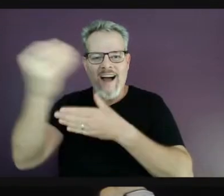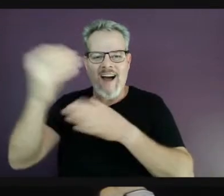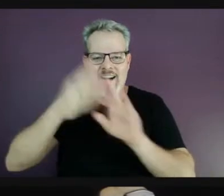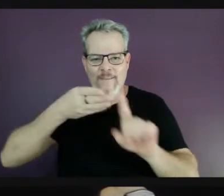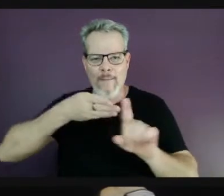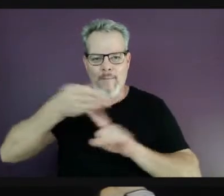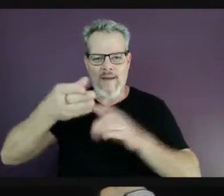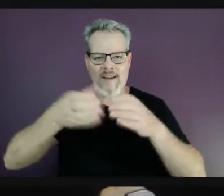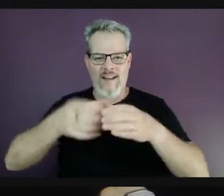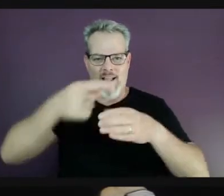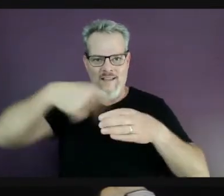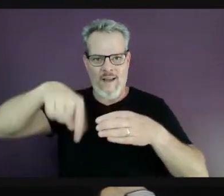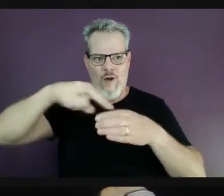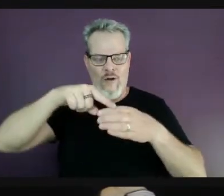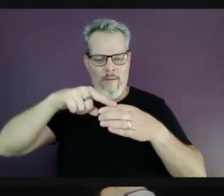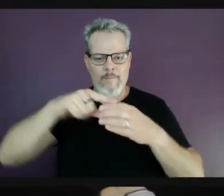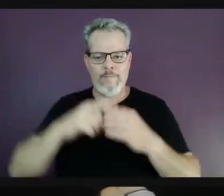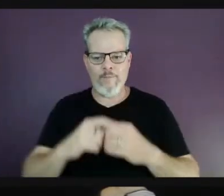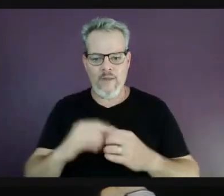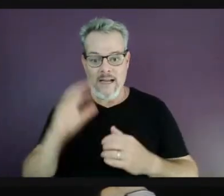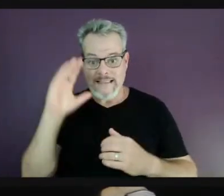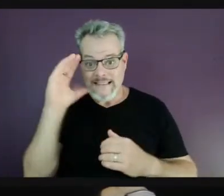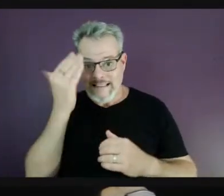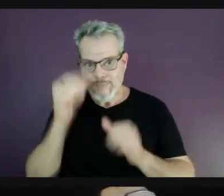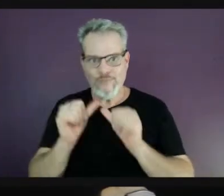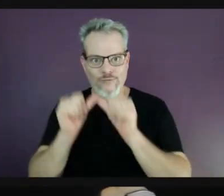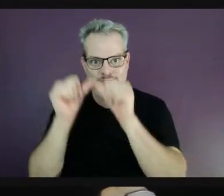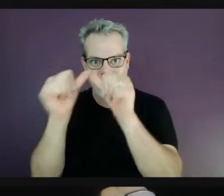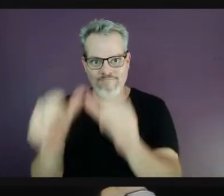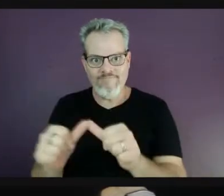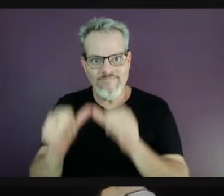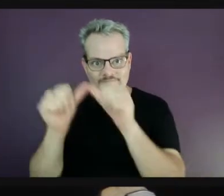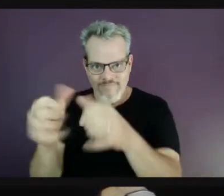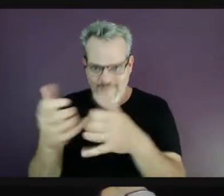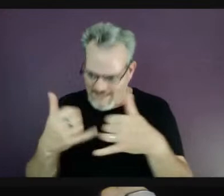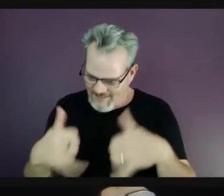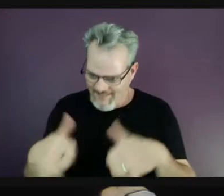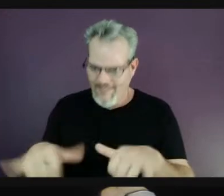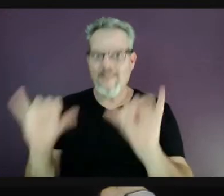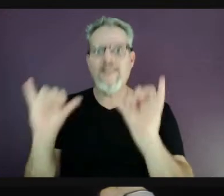and seems to still be ongoing through the various monitoring signals.